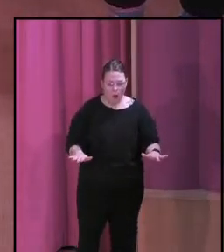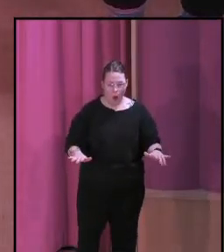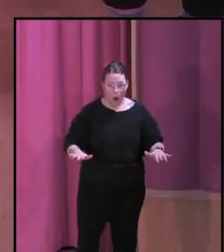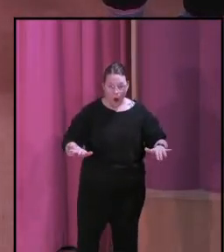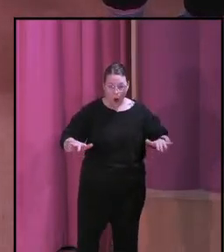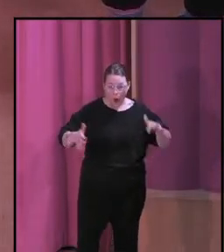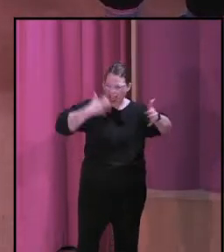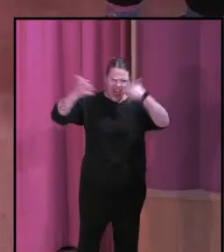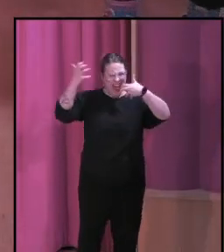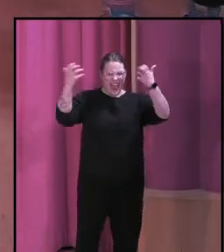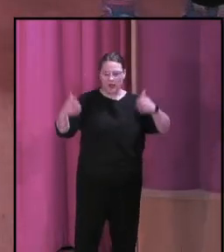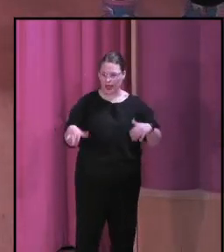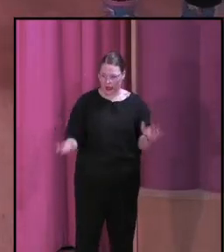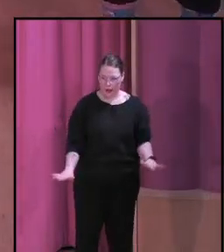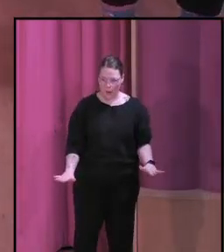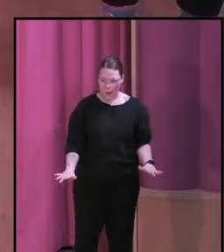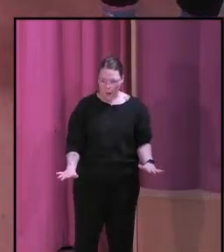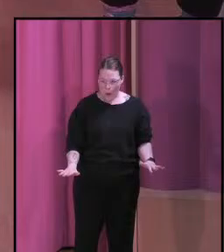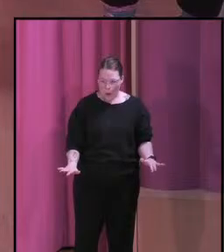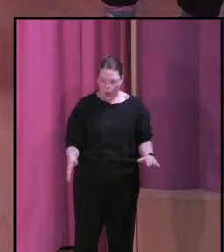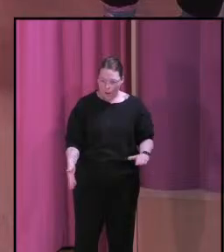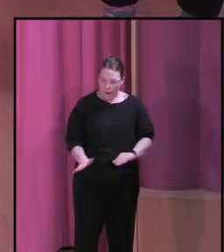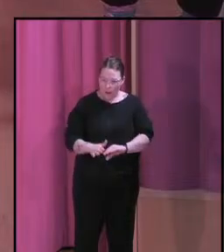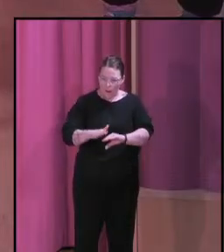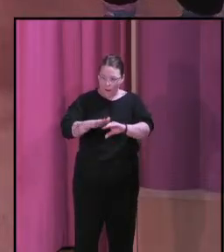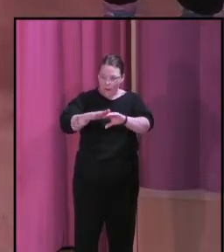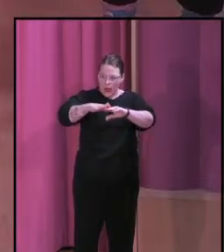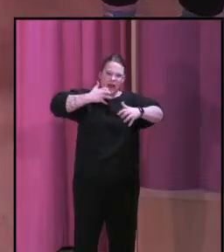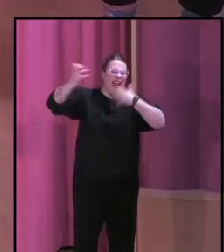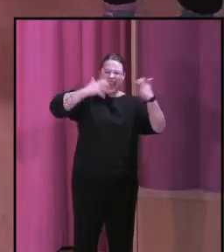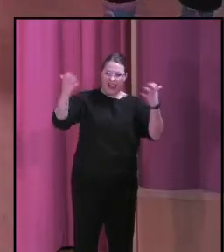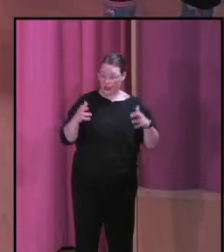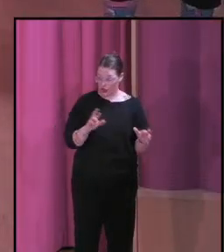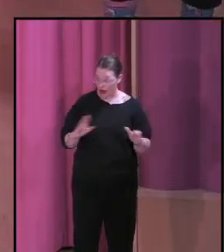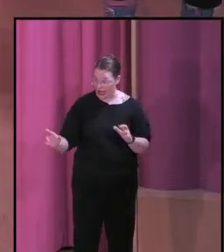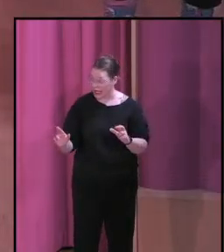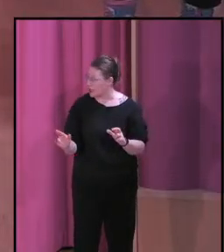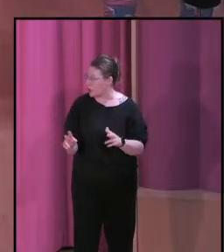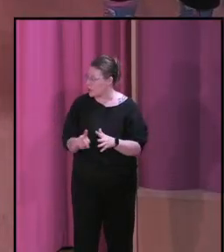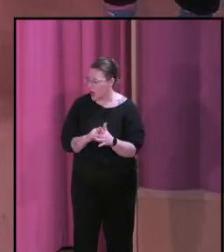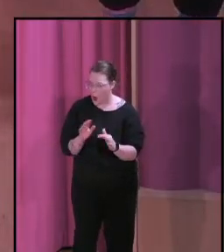oh, ah. Let's practice it. Ready?